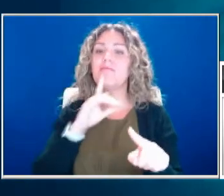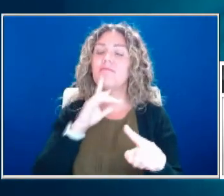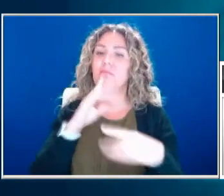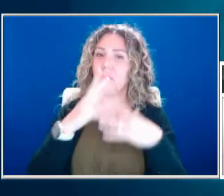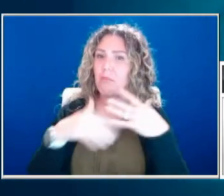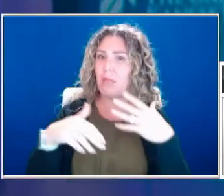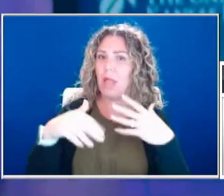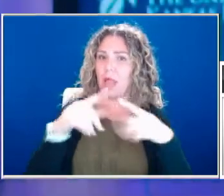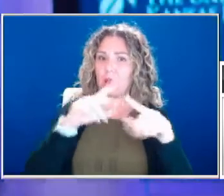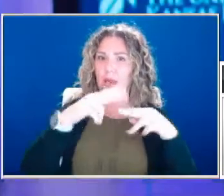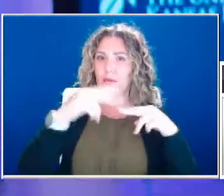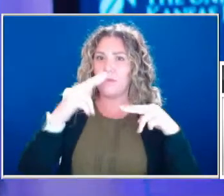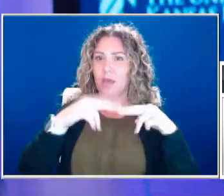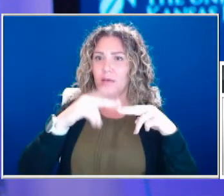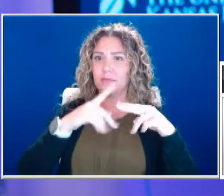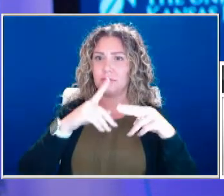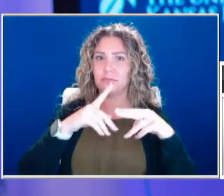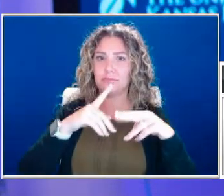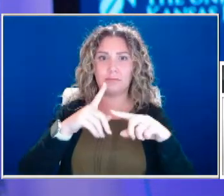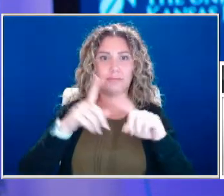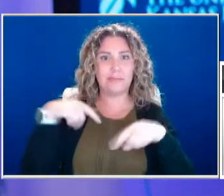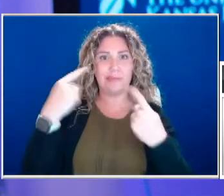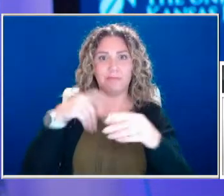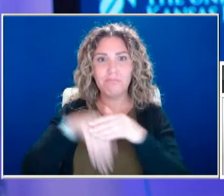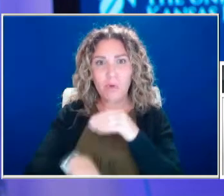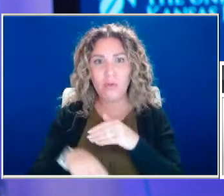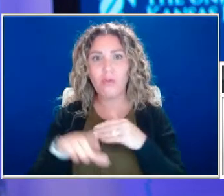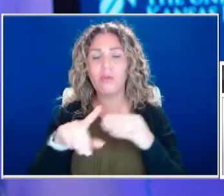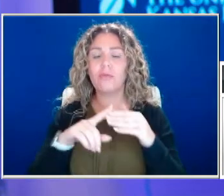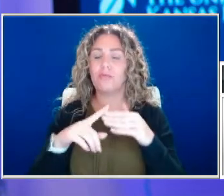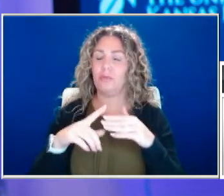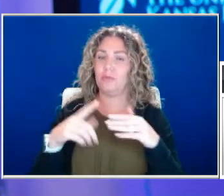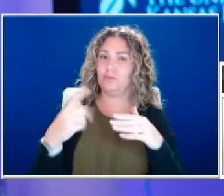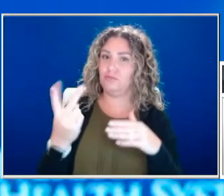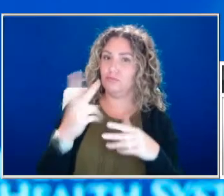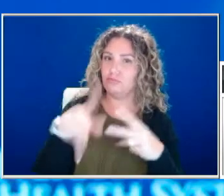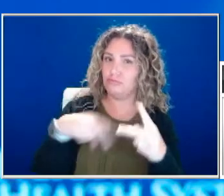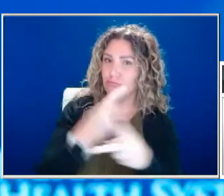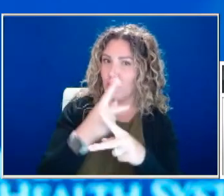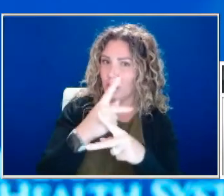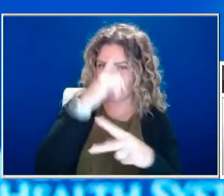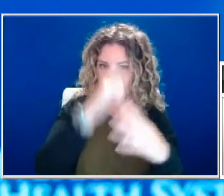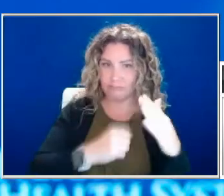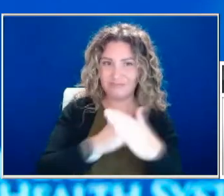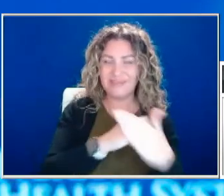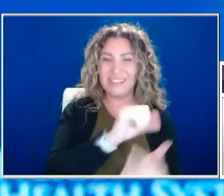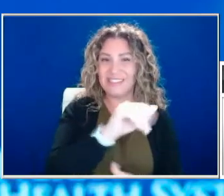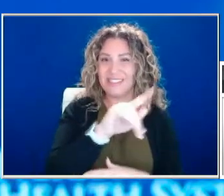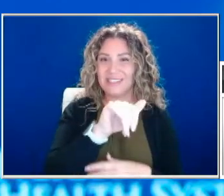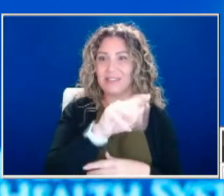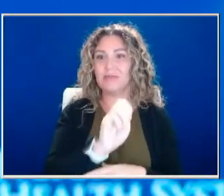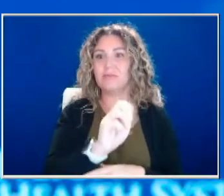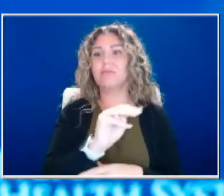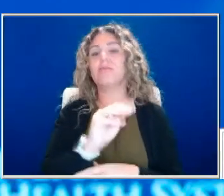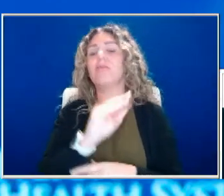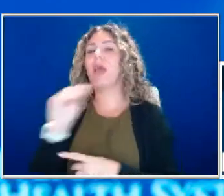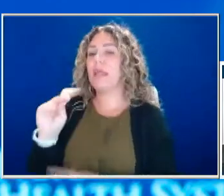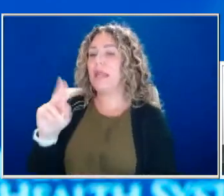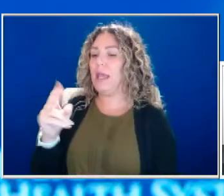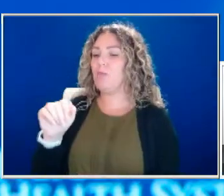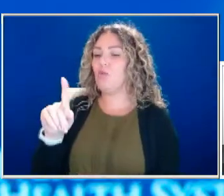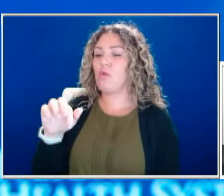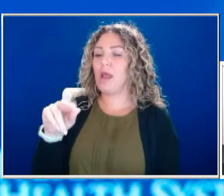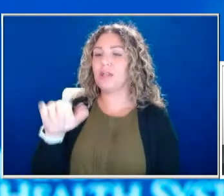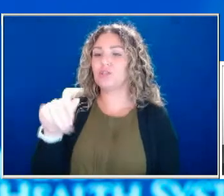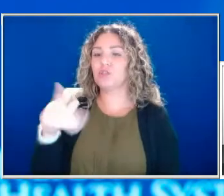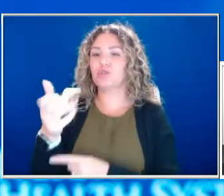since birth. There's two forms of stroke. There's the ischemic stroke, which is definitely much more common. The other side is a hemorrhagic stroke, which is what this would